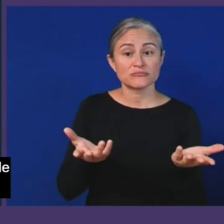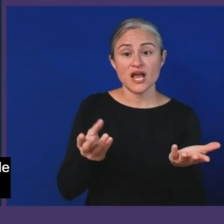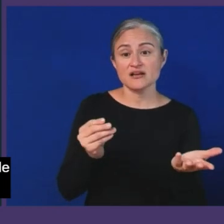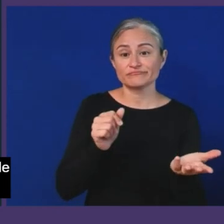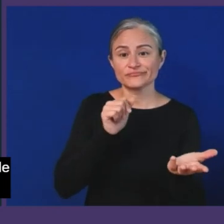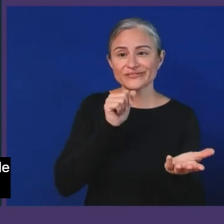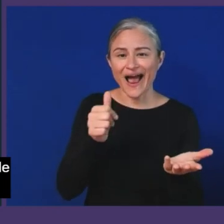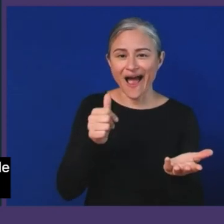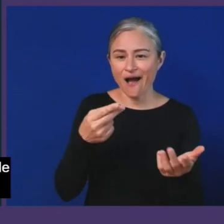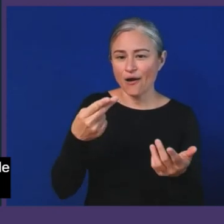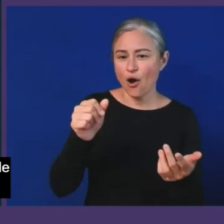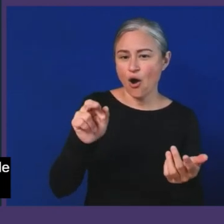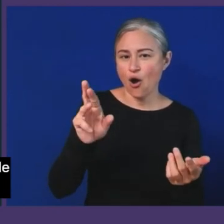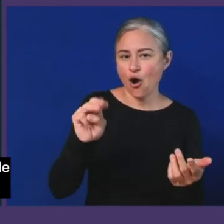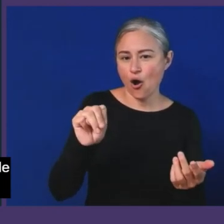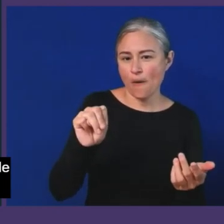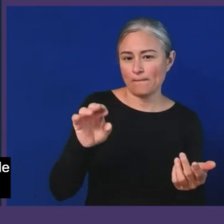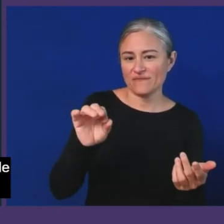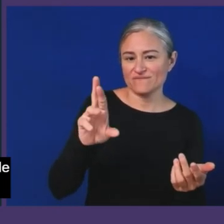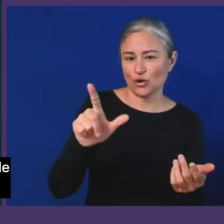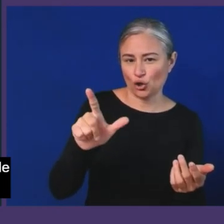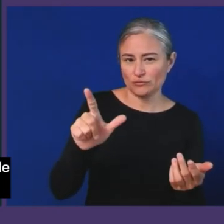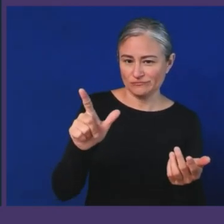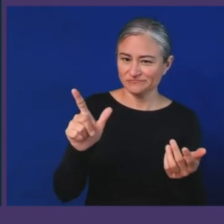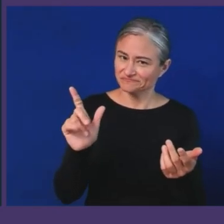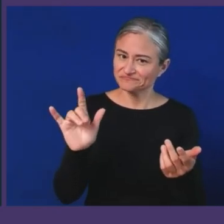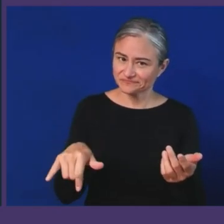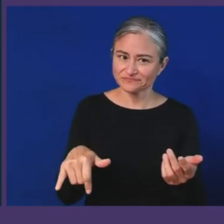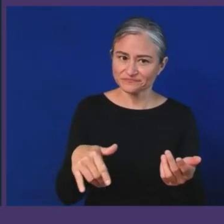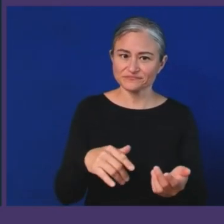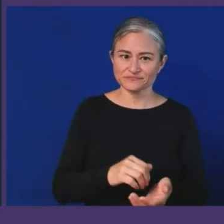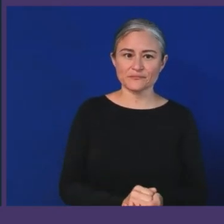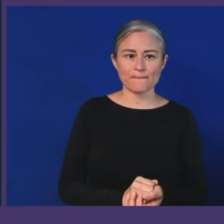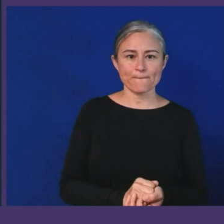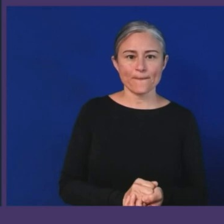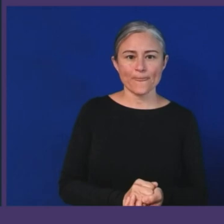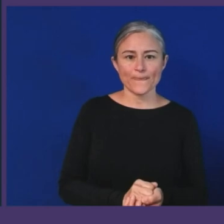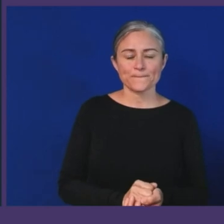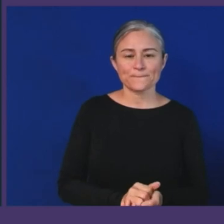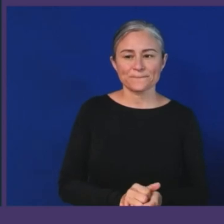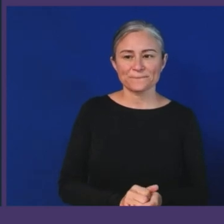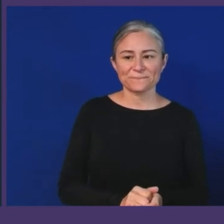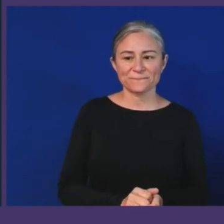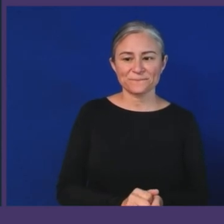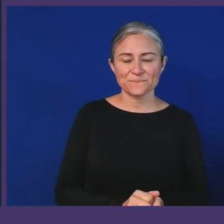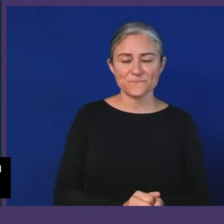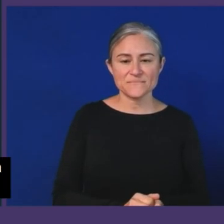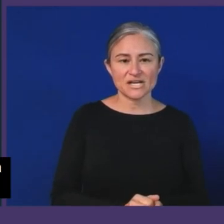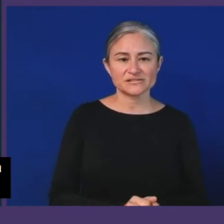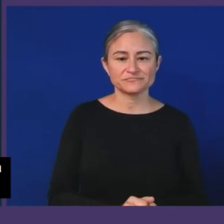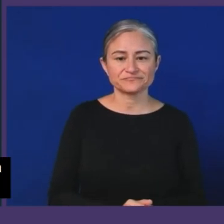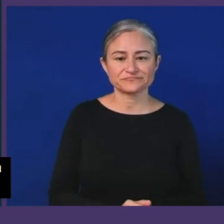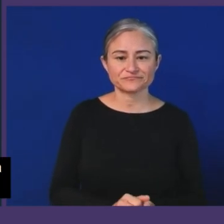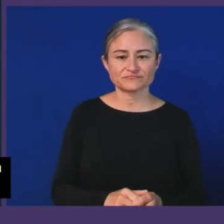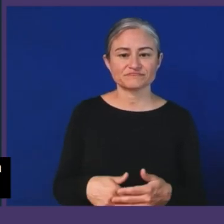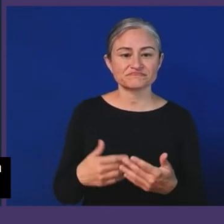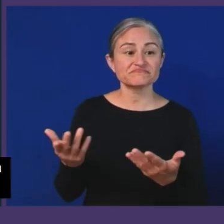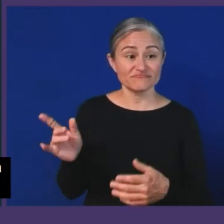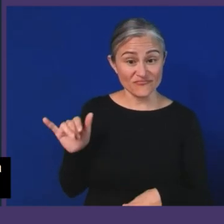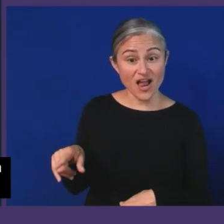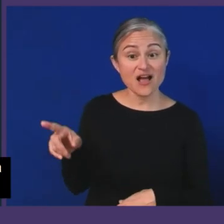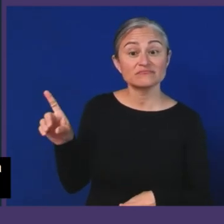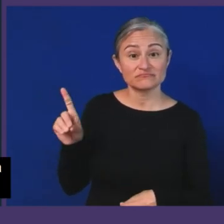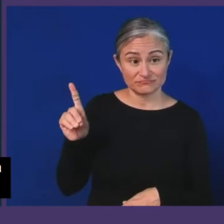long, and this is just people following instructions and trying to complete these prompts. So that's what the data set looks like, and you can train these models, and this works to some